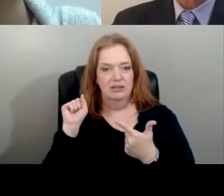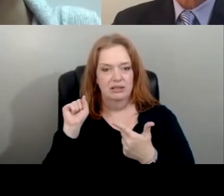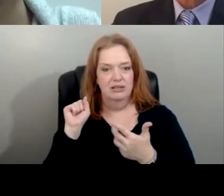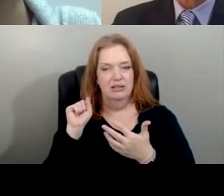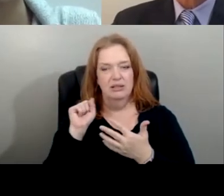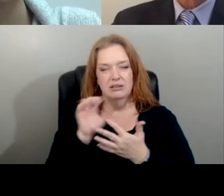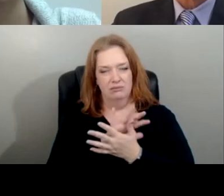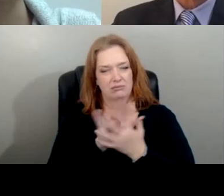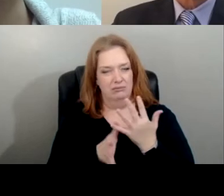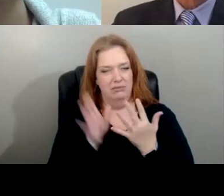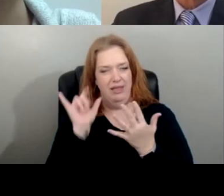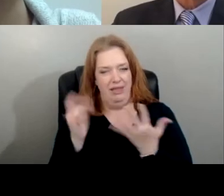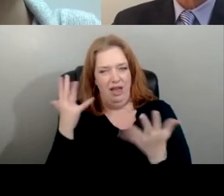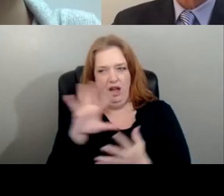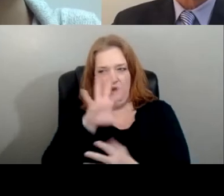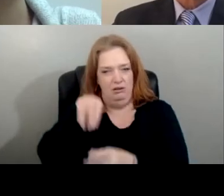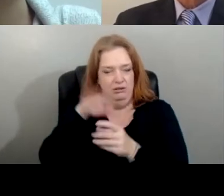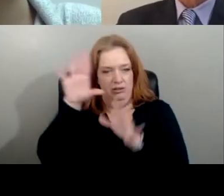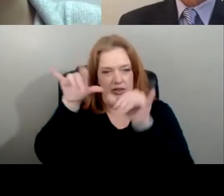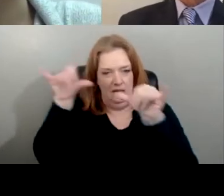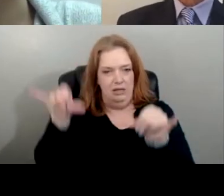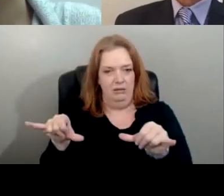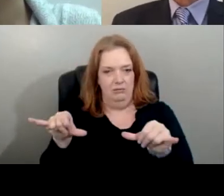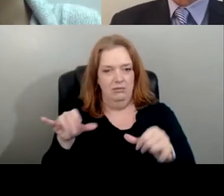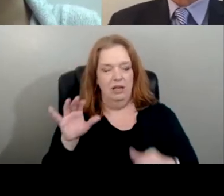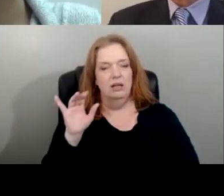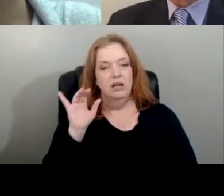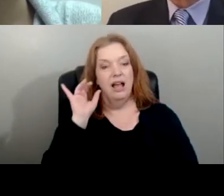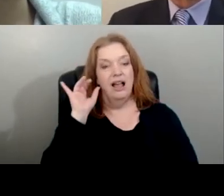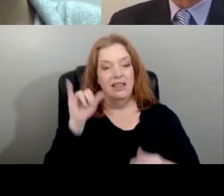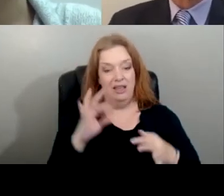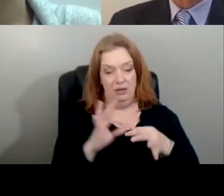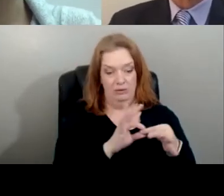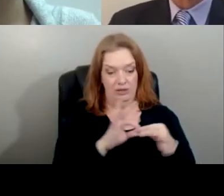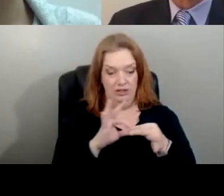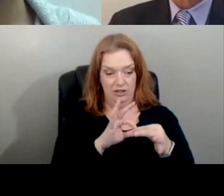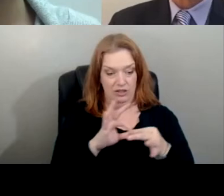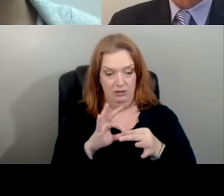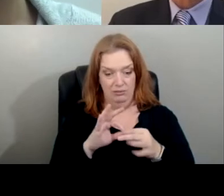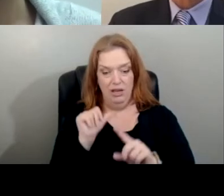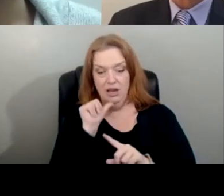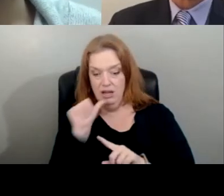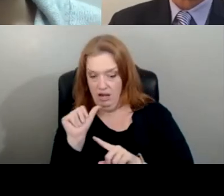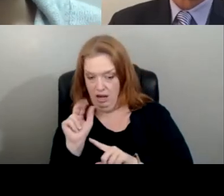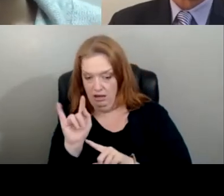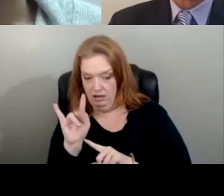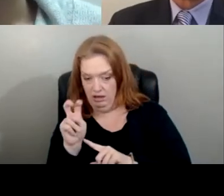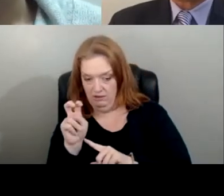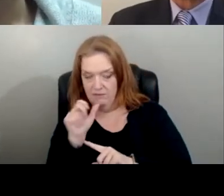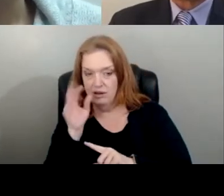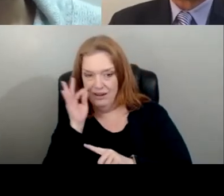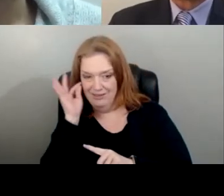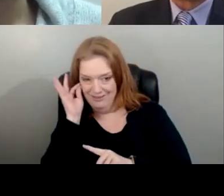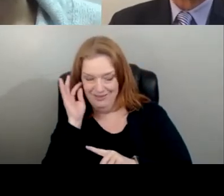is somewhat an antagonizing relationship between our non-Native neighbors and the tribal law enforcement itself. Like, so